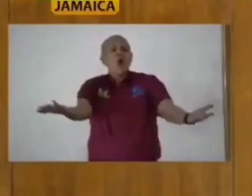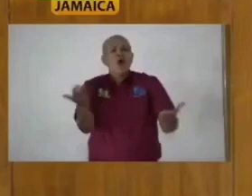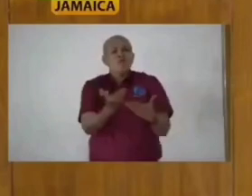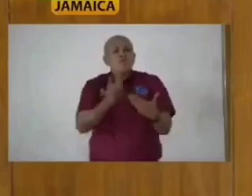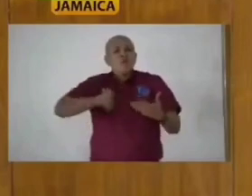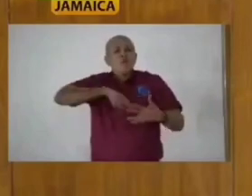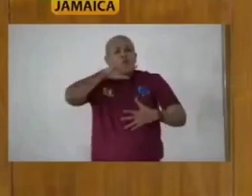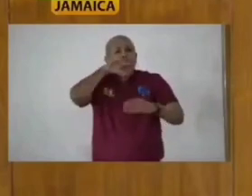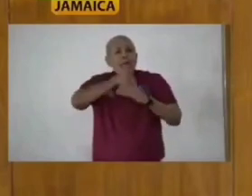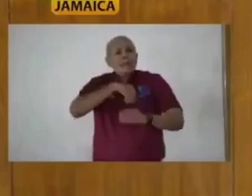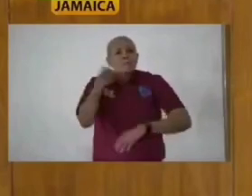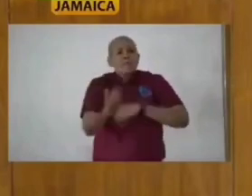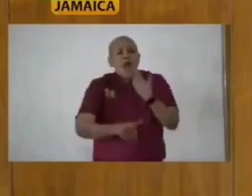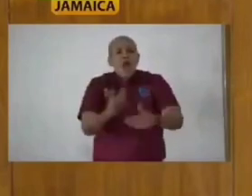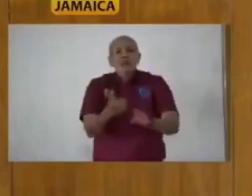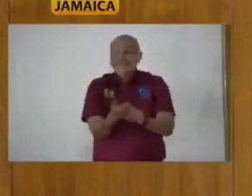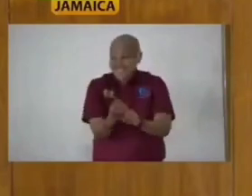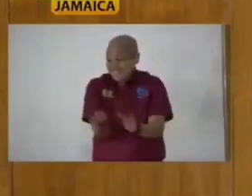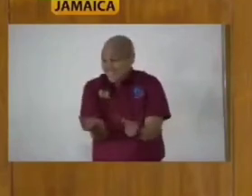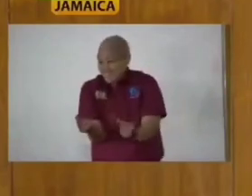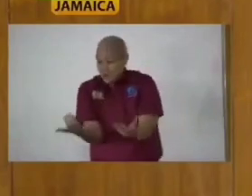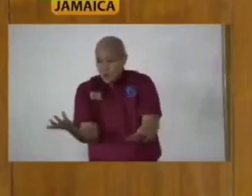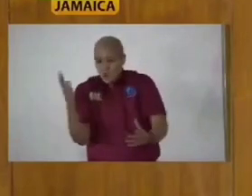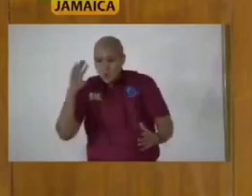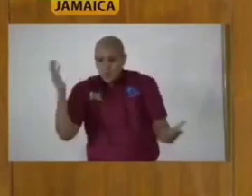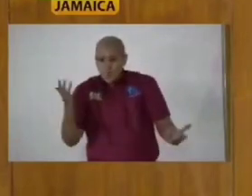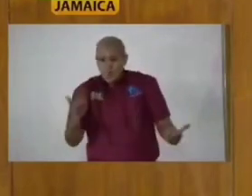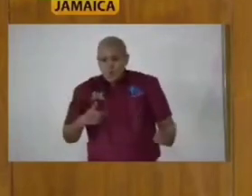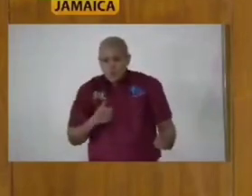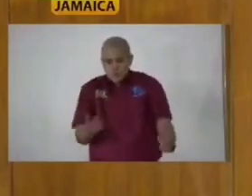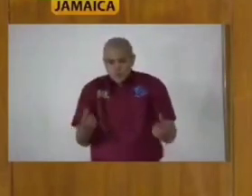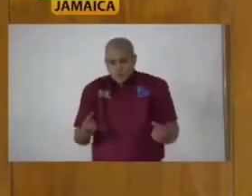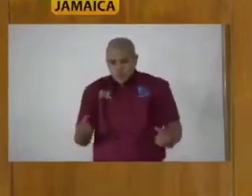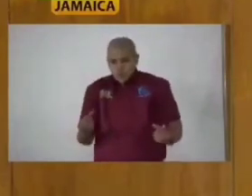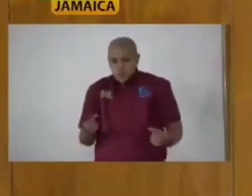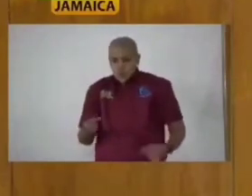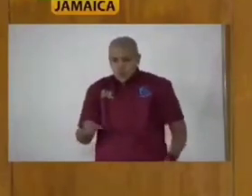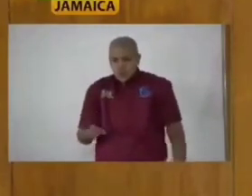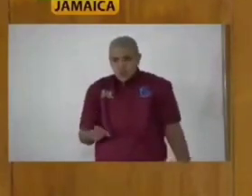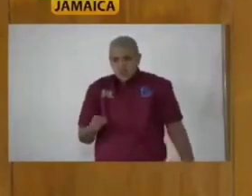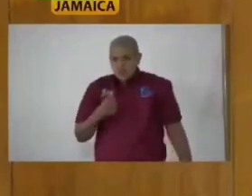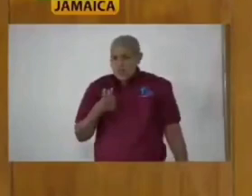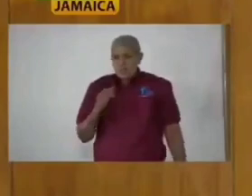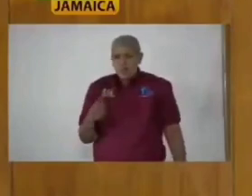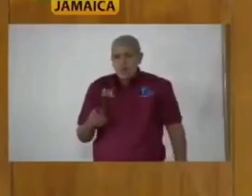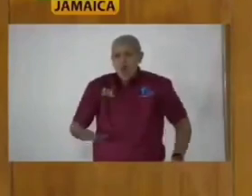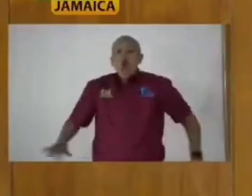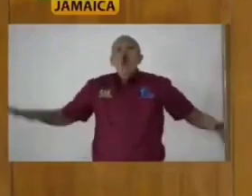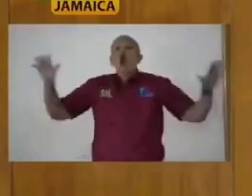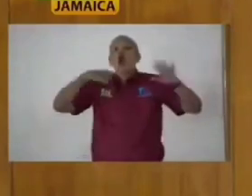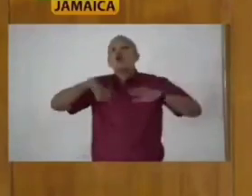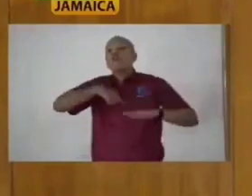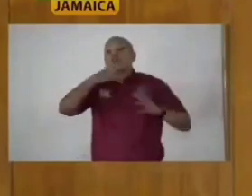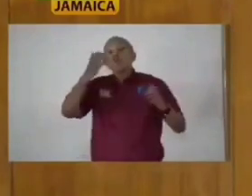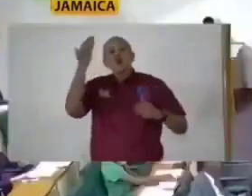before we embark on the exercise of reviewing. Before all of them.